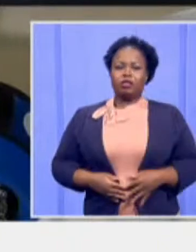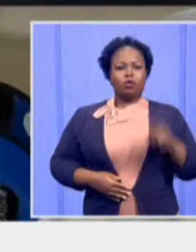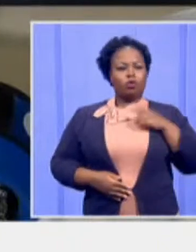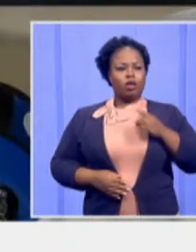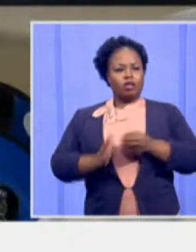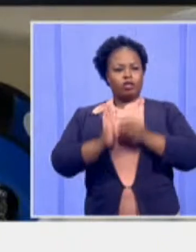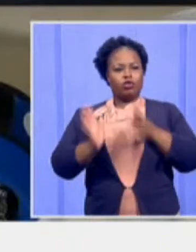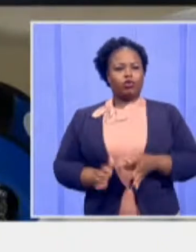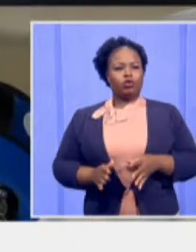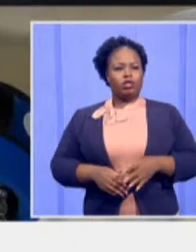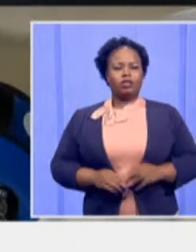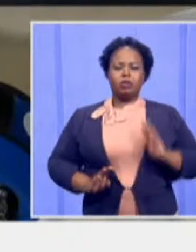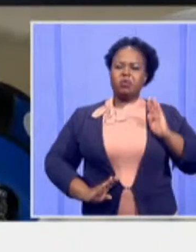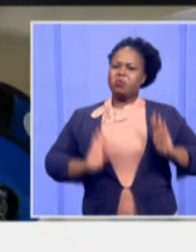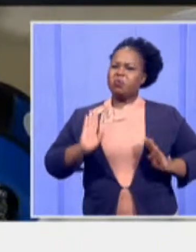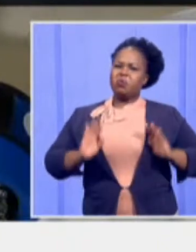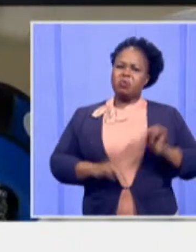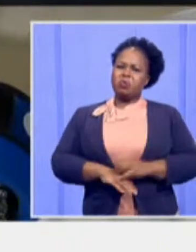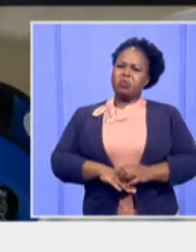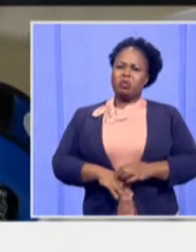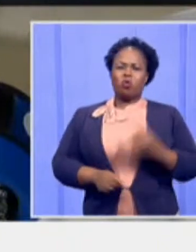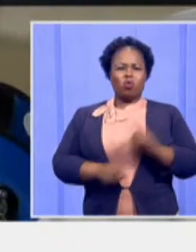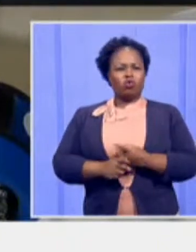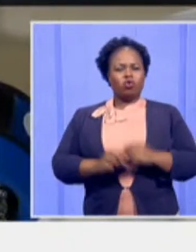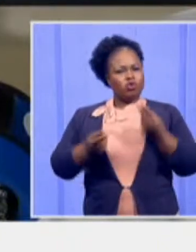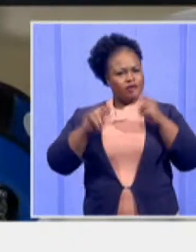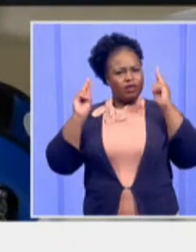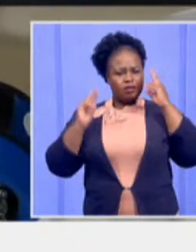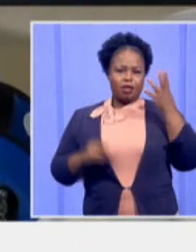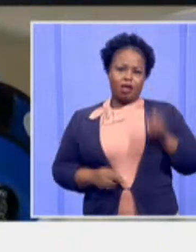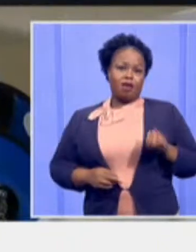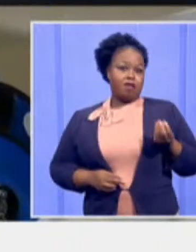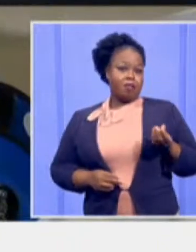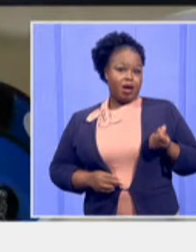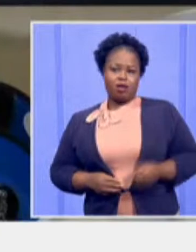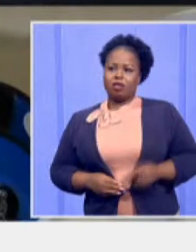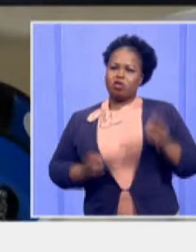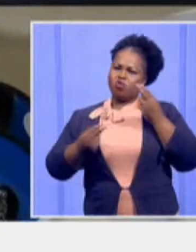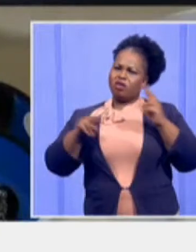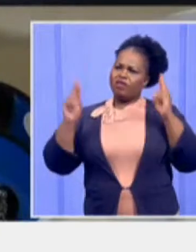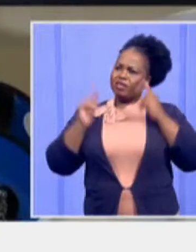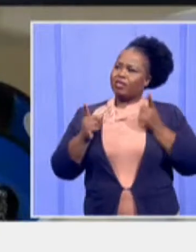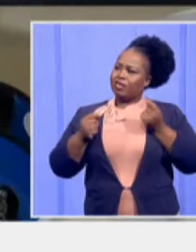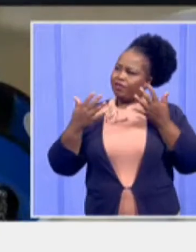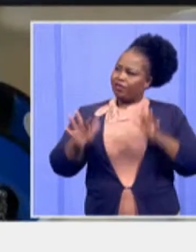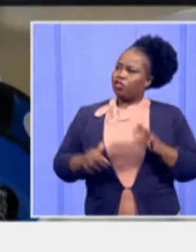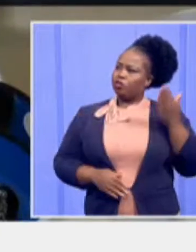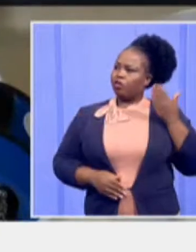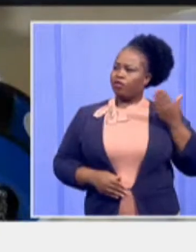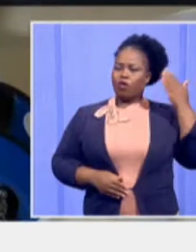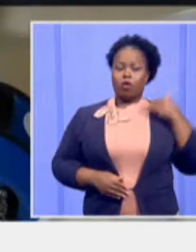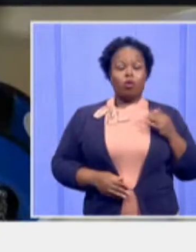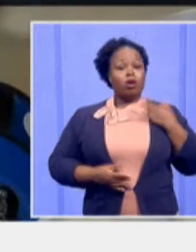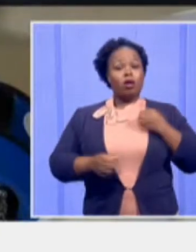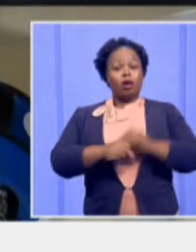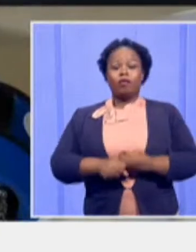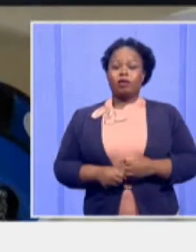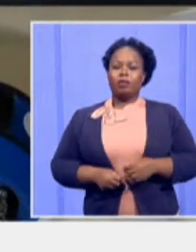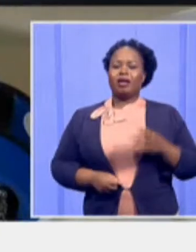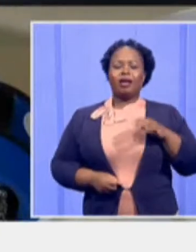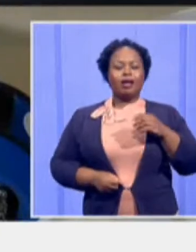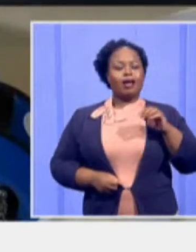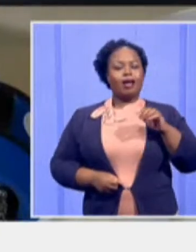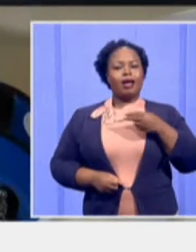students are this frustrated to say the university has money. The university has done this before. During the years of Adam Habib,